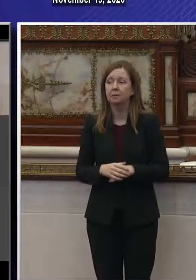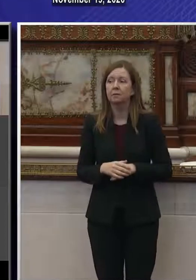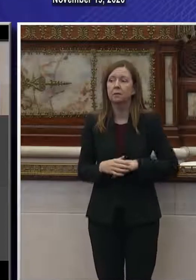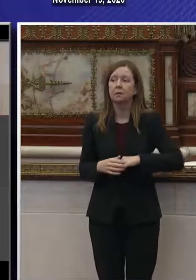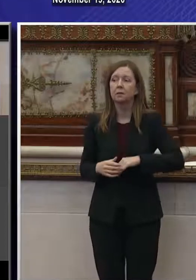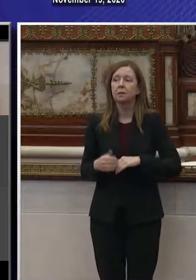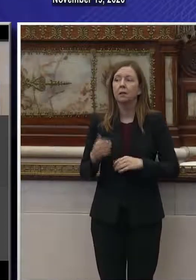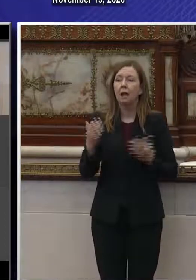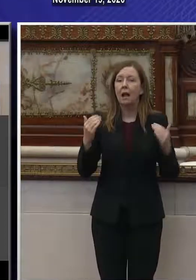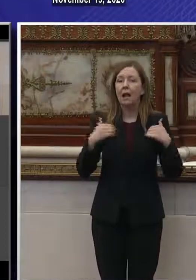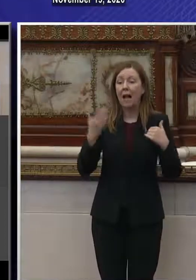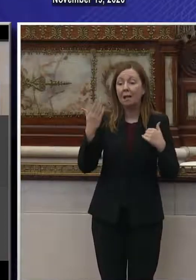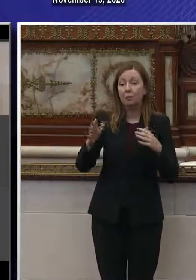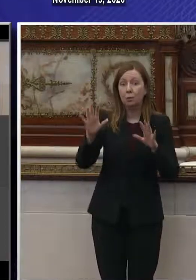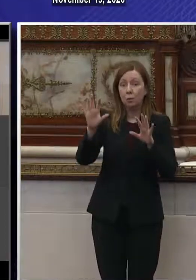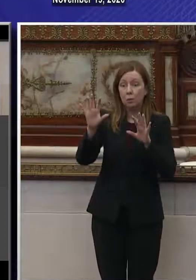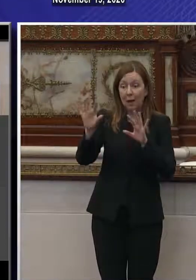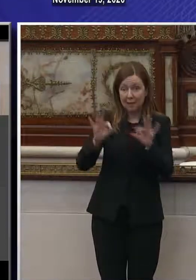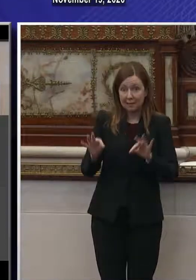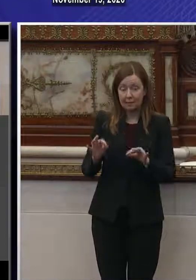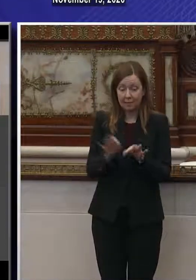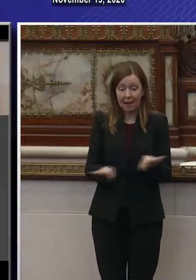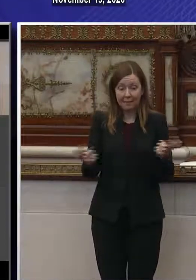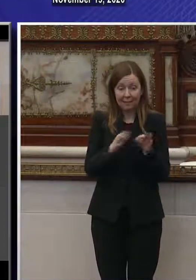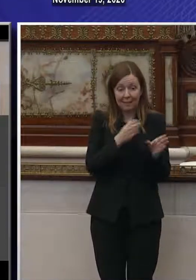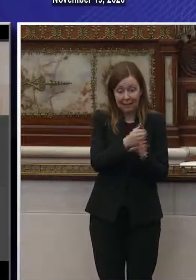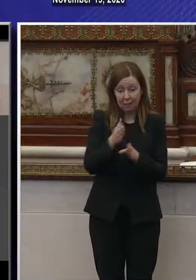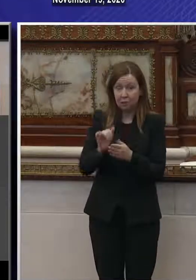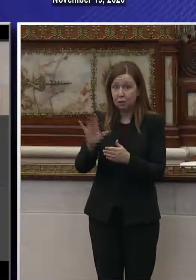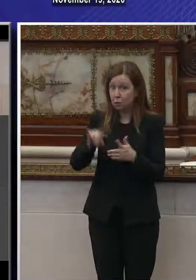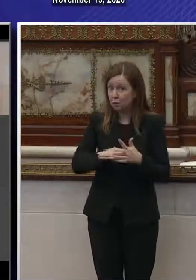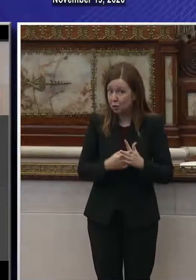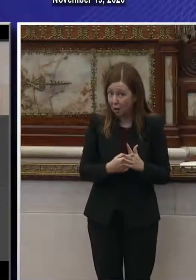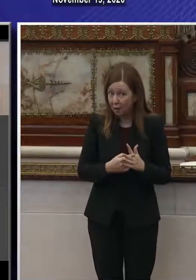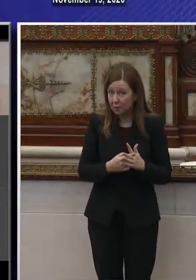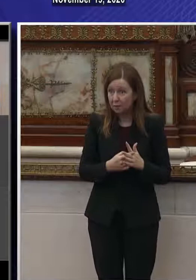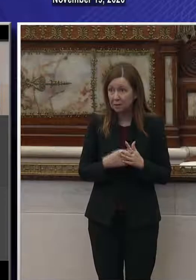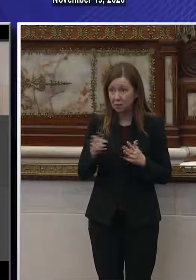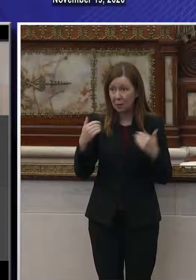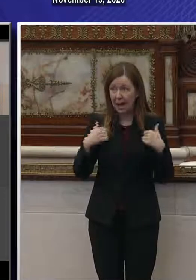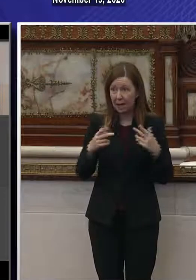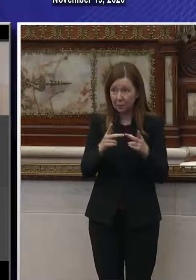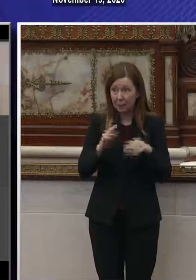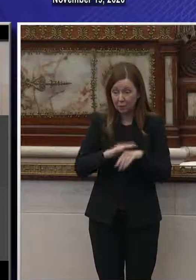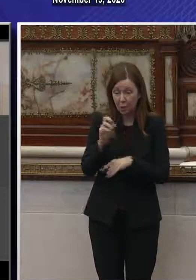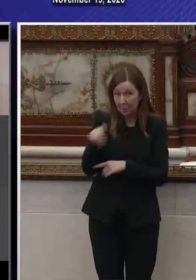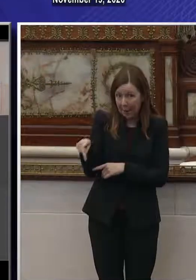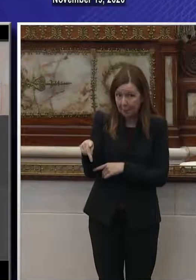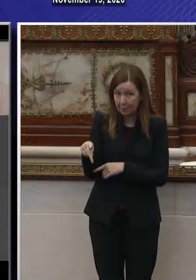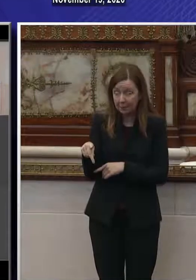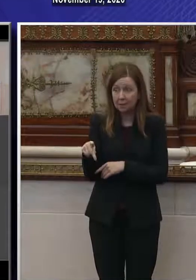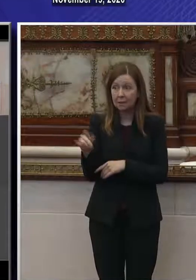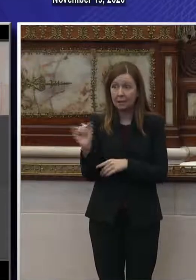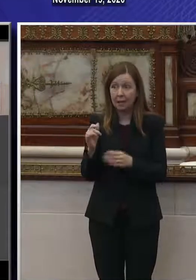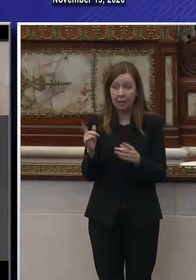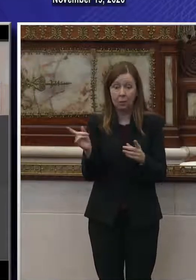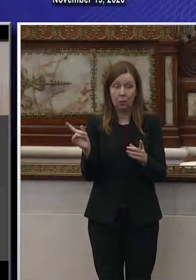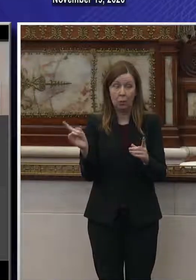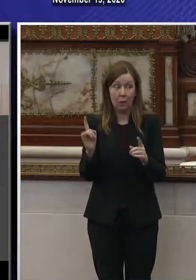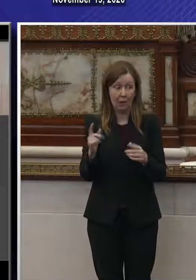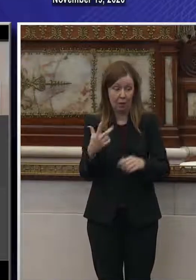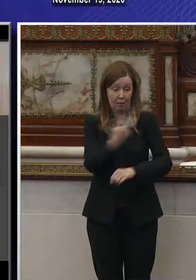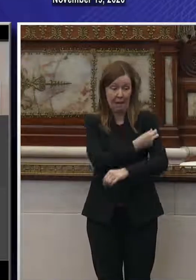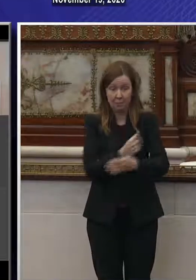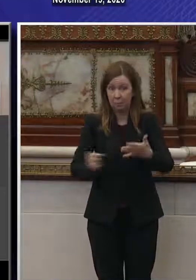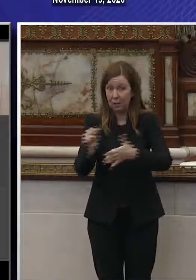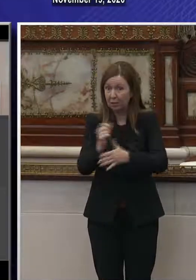have identified the key areas that you would start on a map in terms of vaccinations